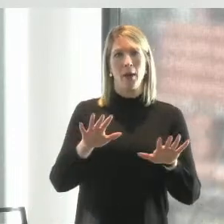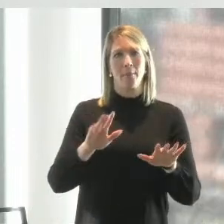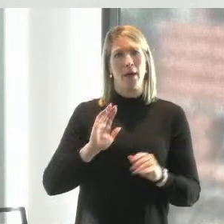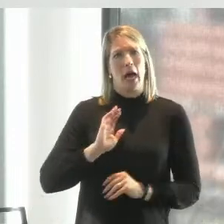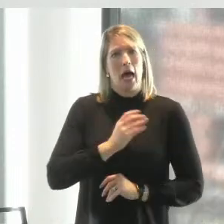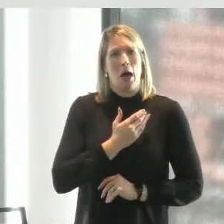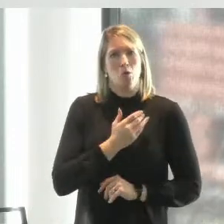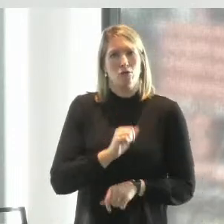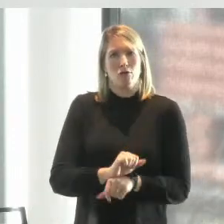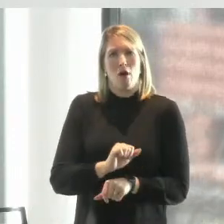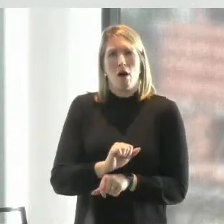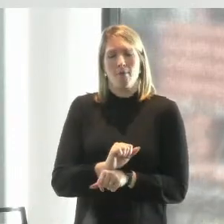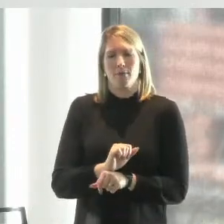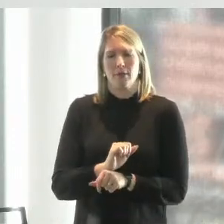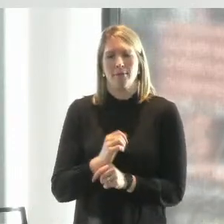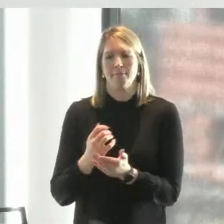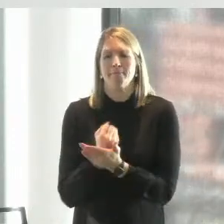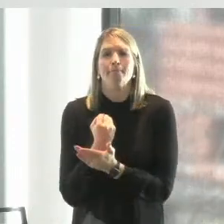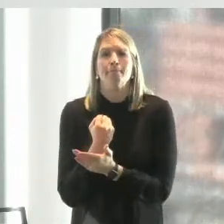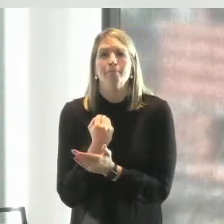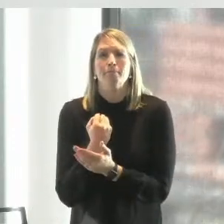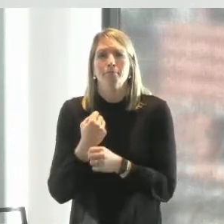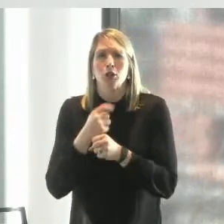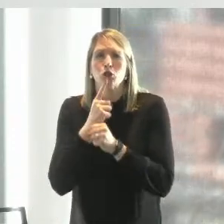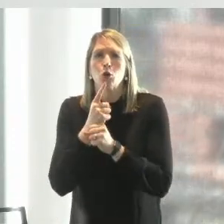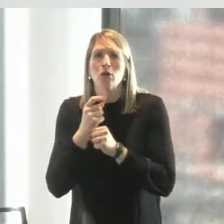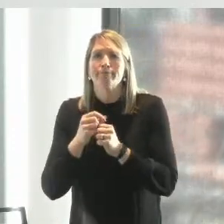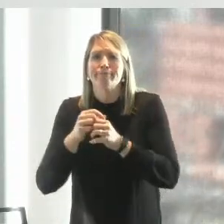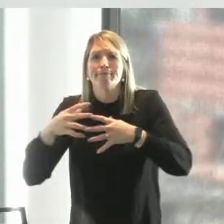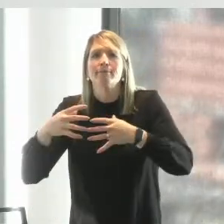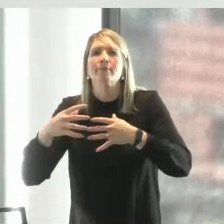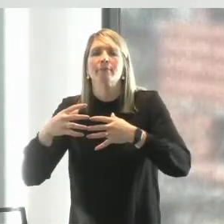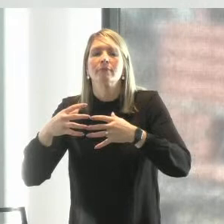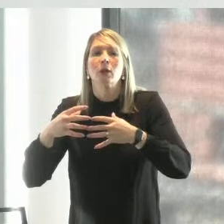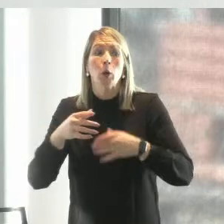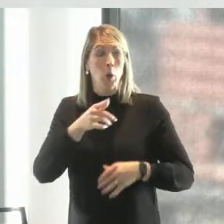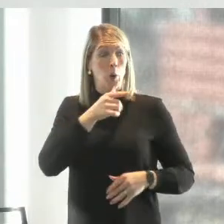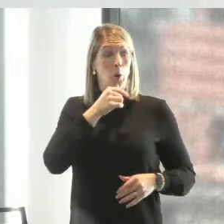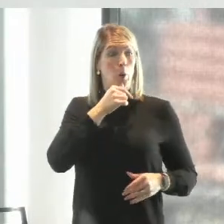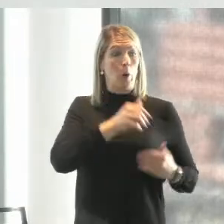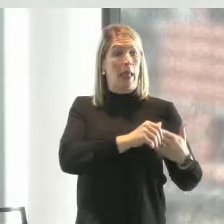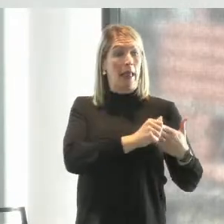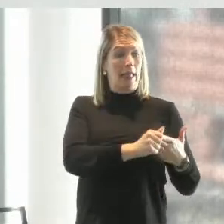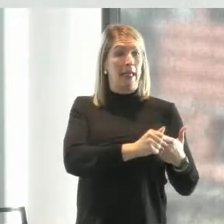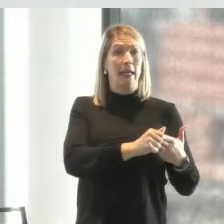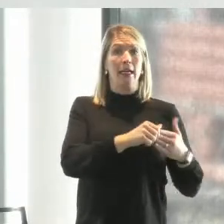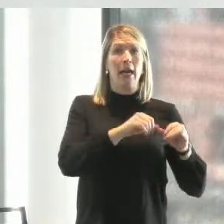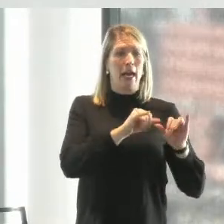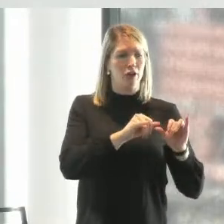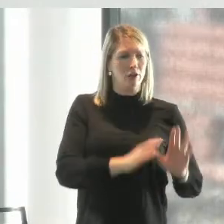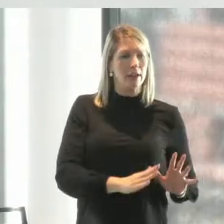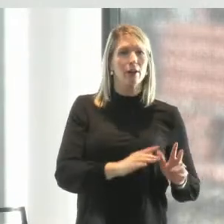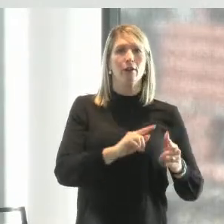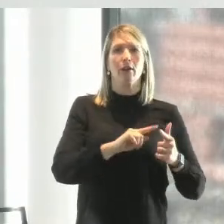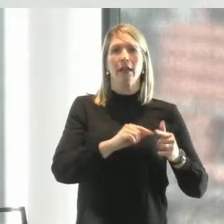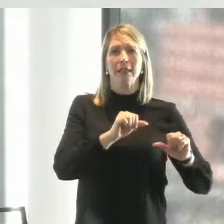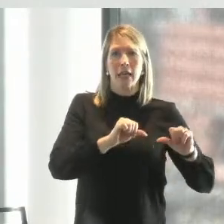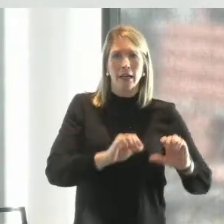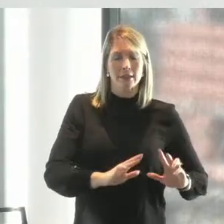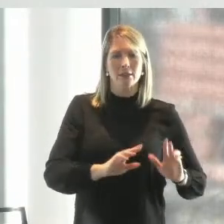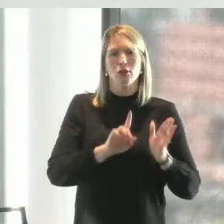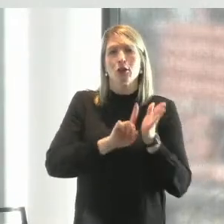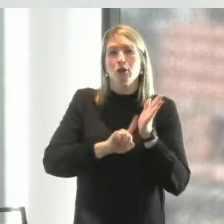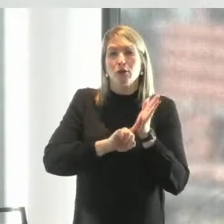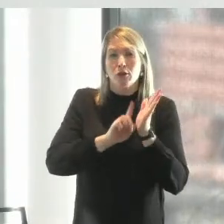the technologists. Leading this movement are the engineers, the scientists, and the researchers at